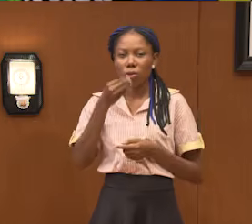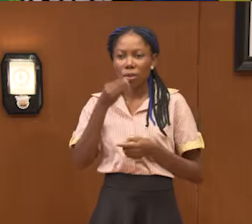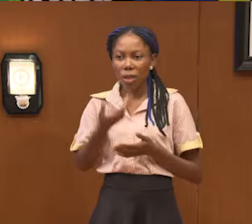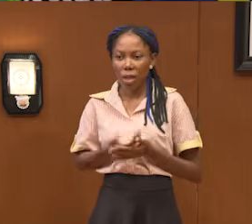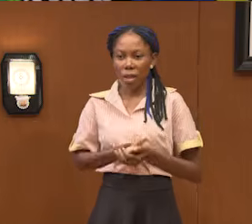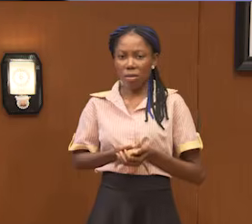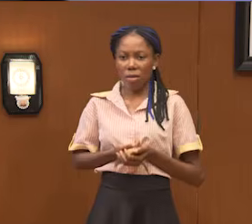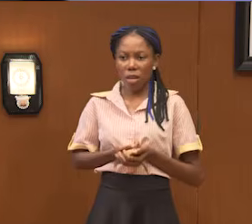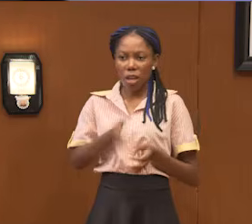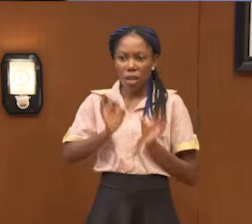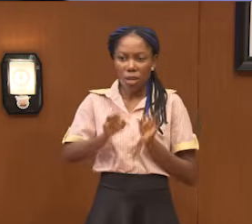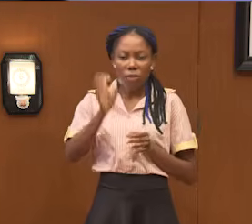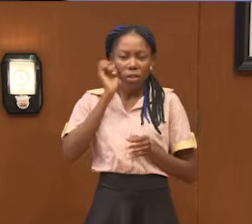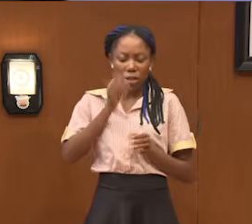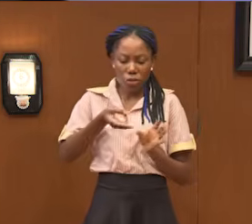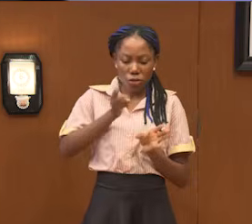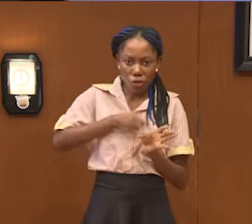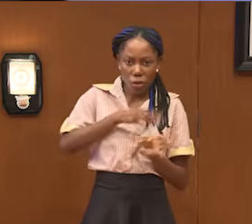child with 500 naira for a day.